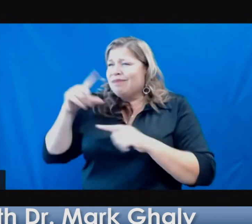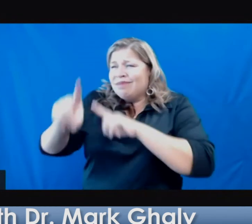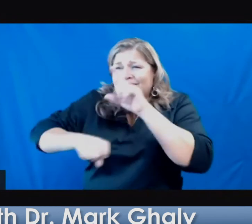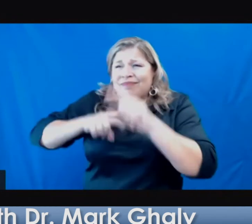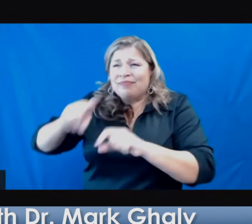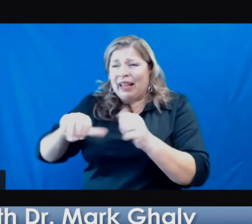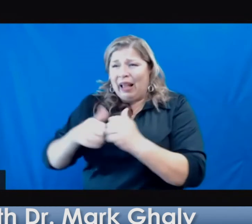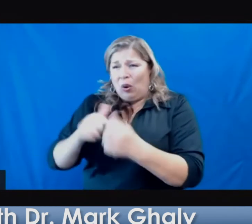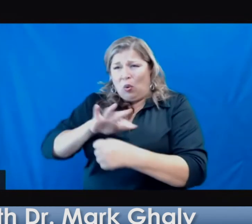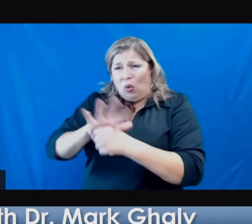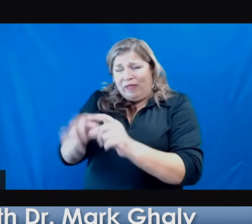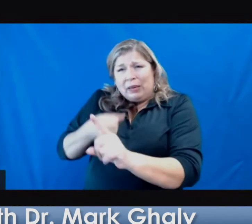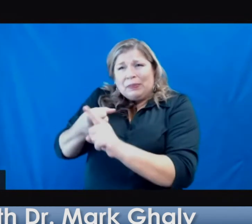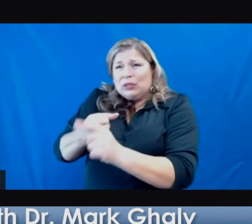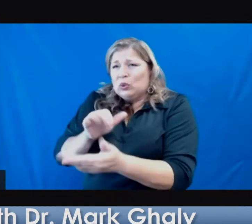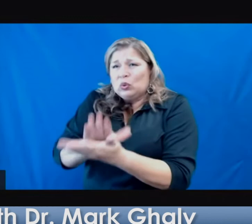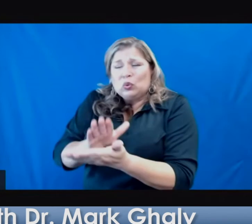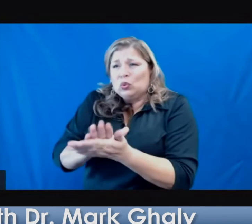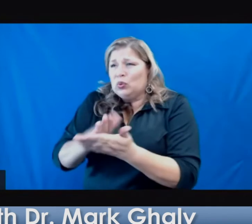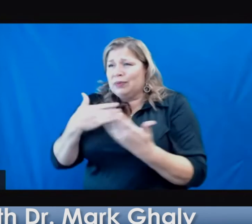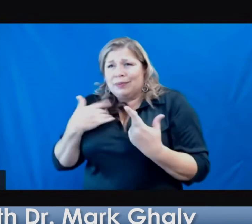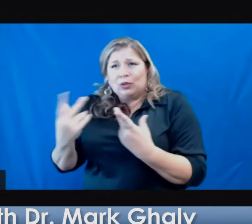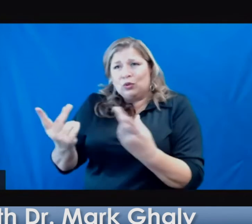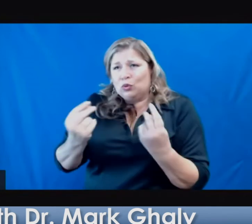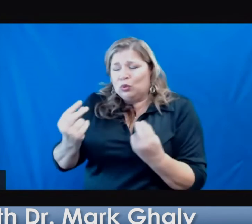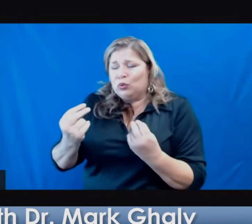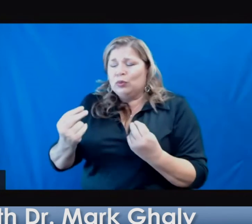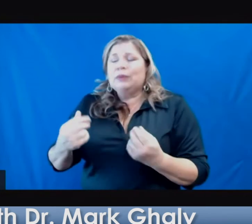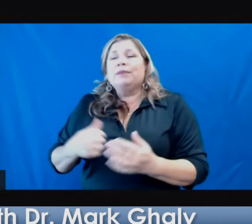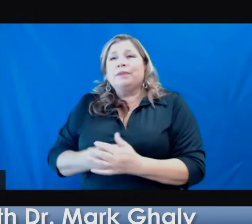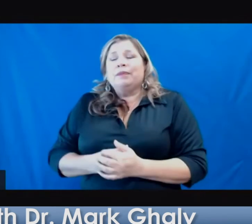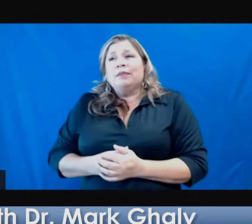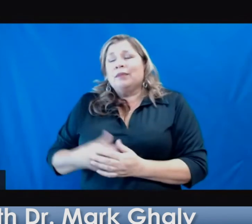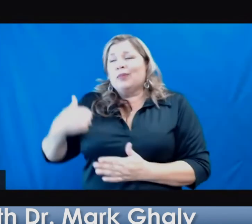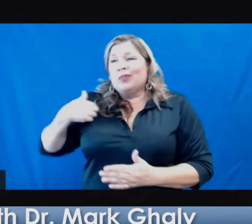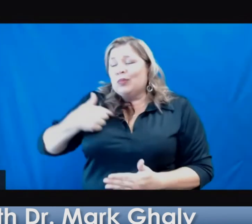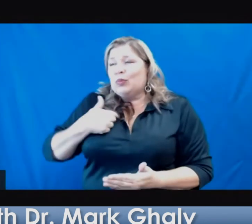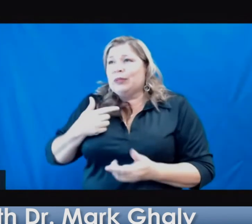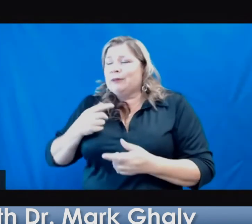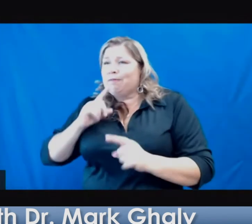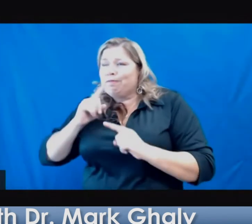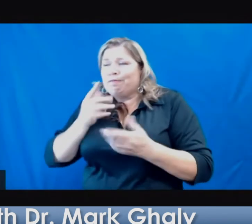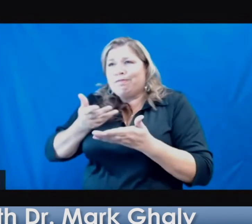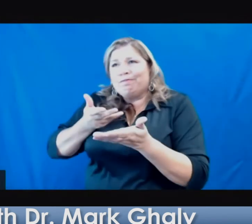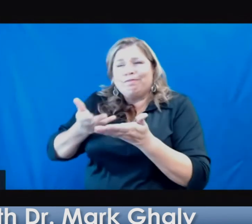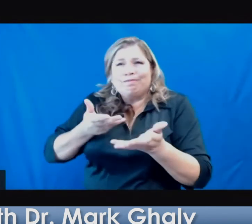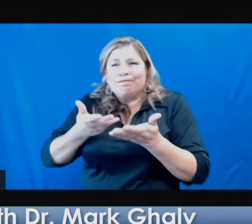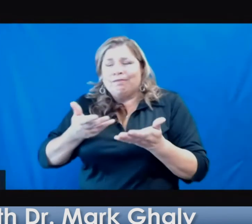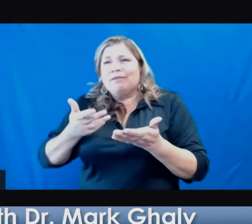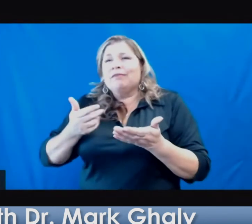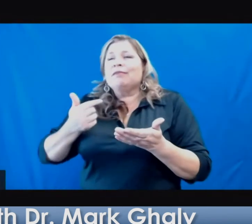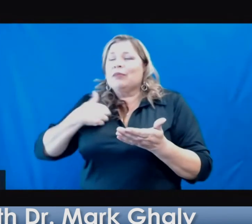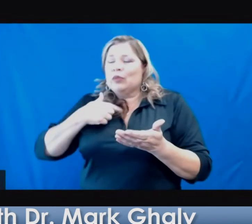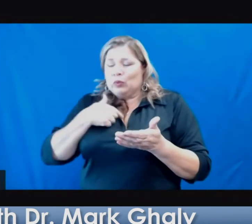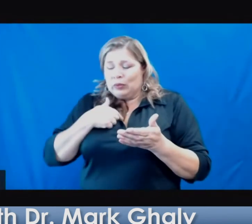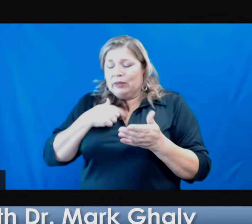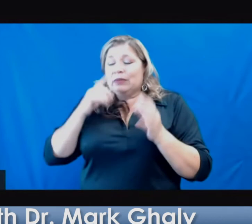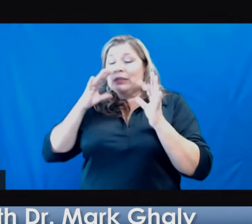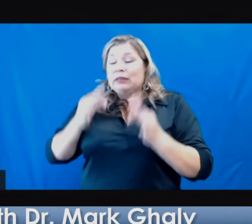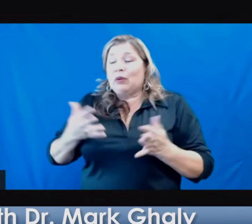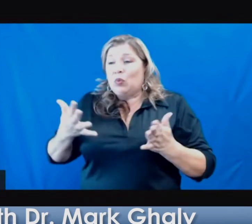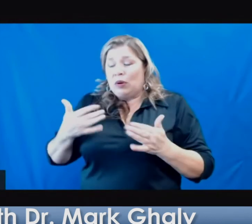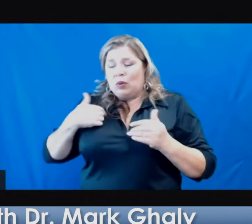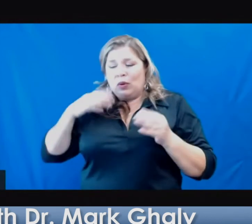schools. And in that conversation, we emphasized the fact that the plan around cohorts,